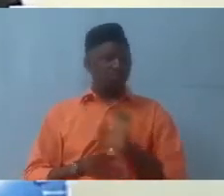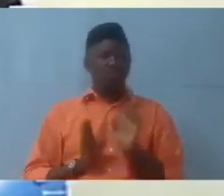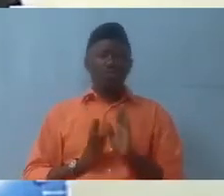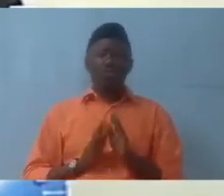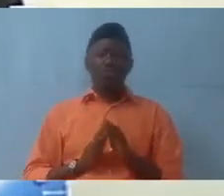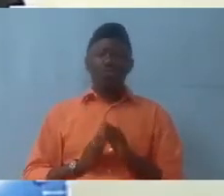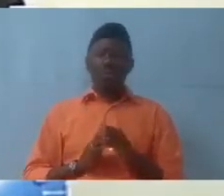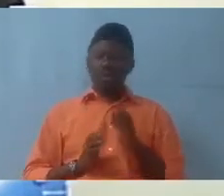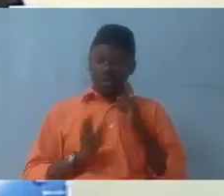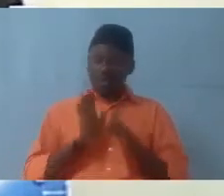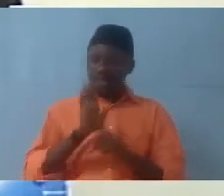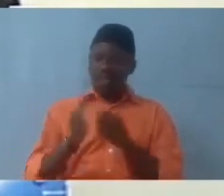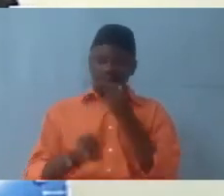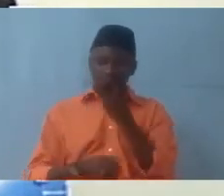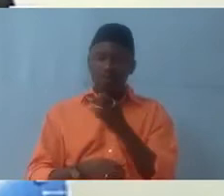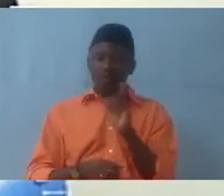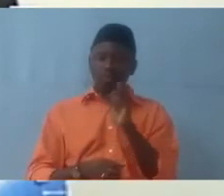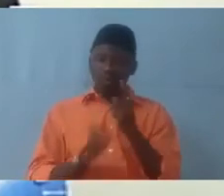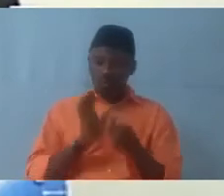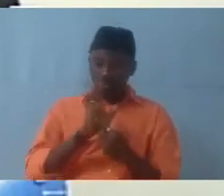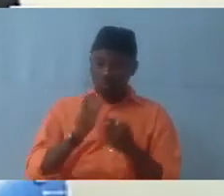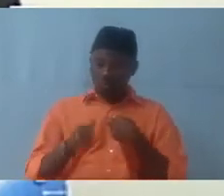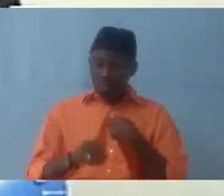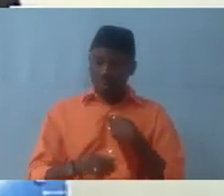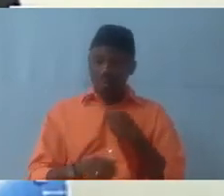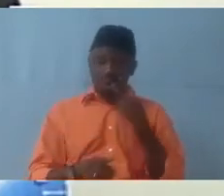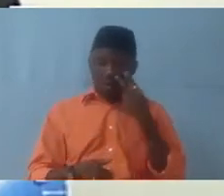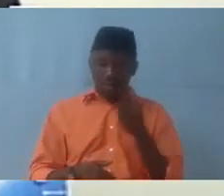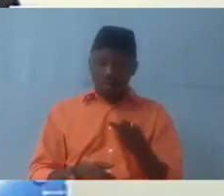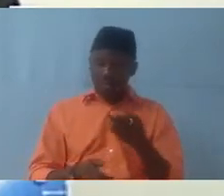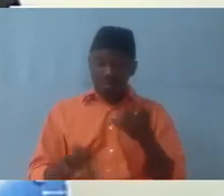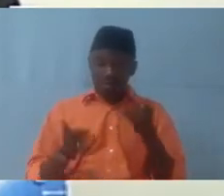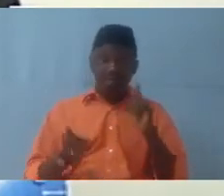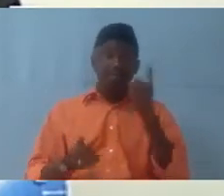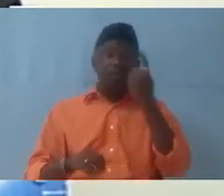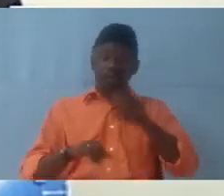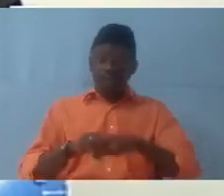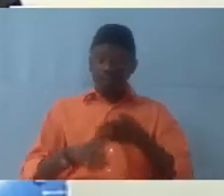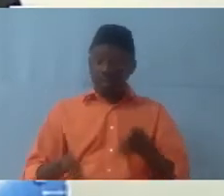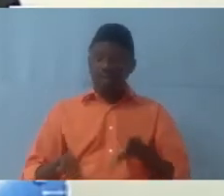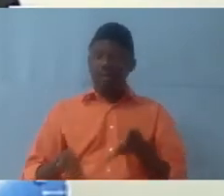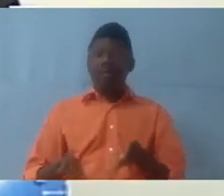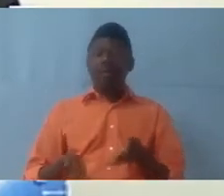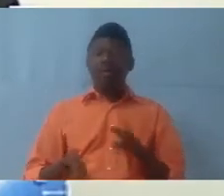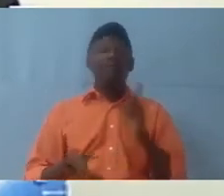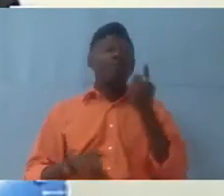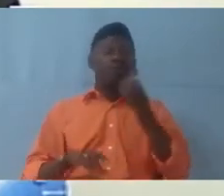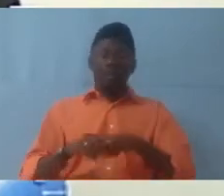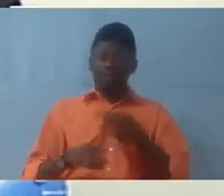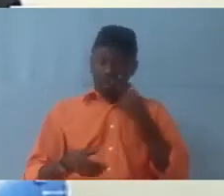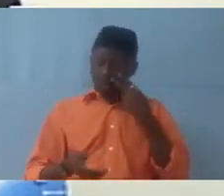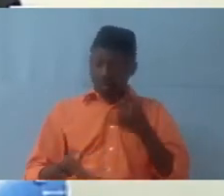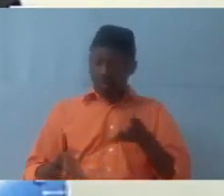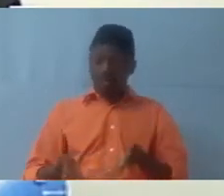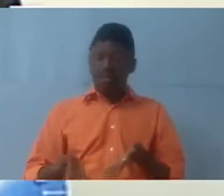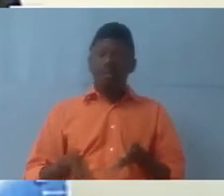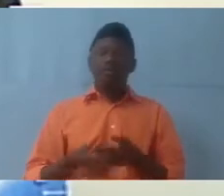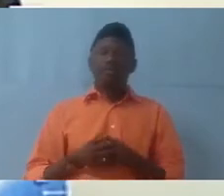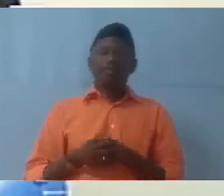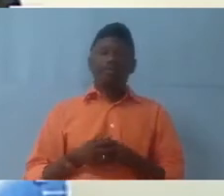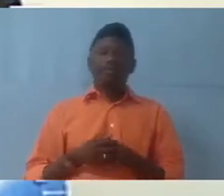just seen it in the tribunal here. Lingma won fi ci penc mi la ko do ko dora